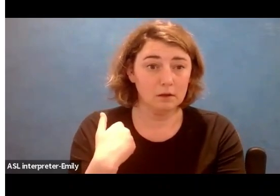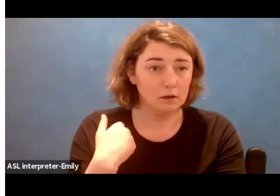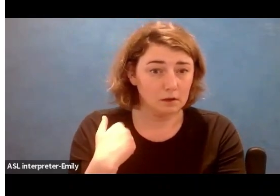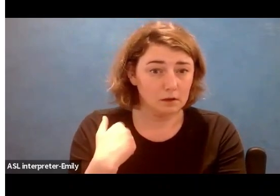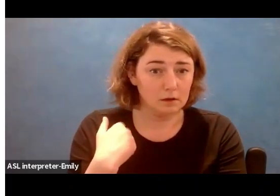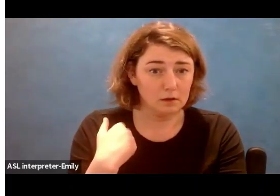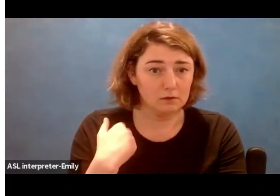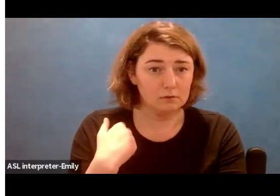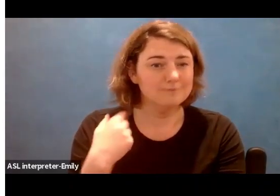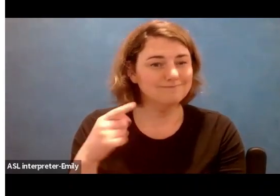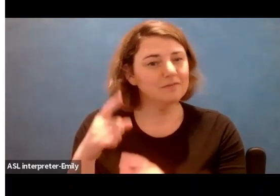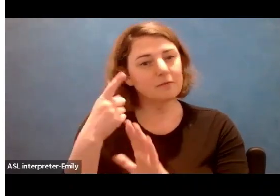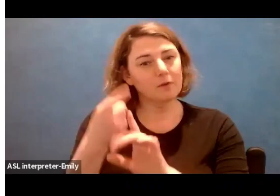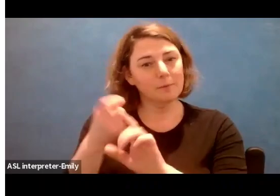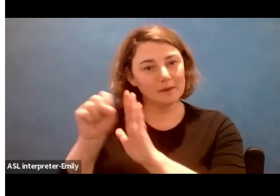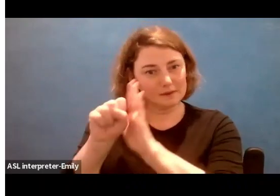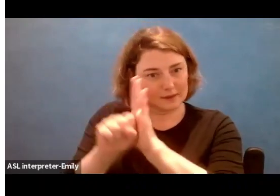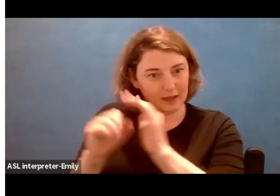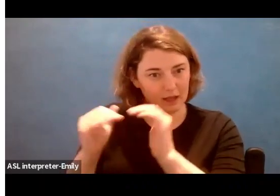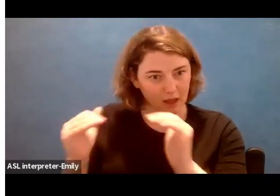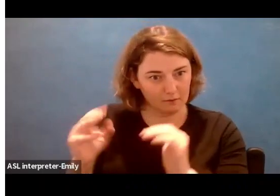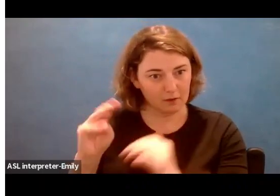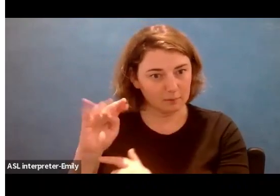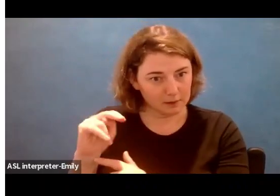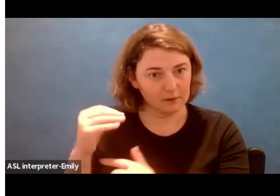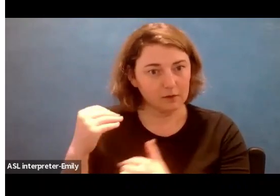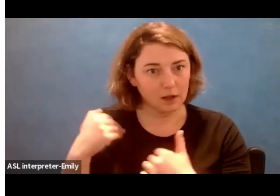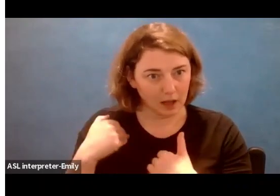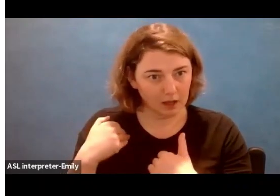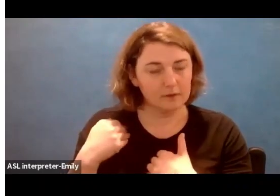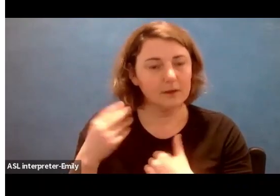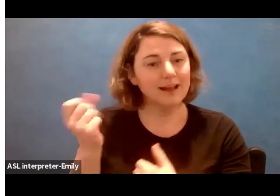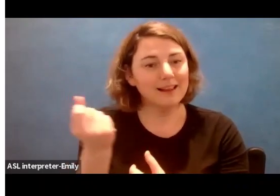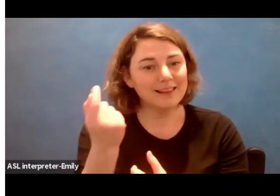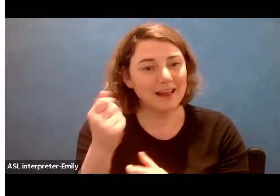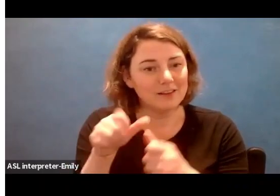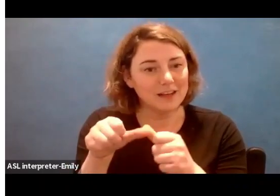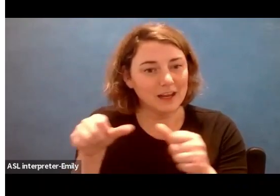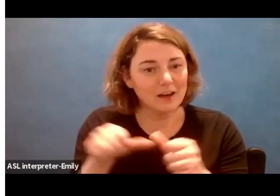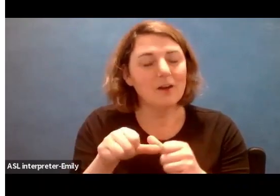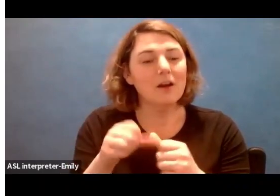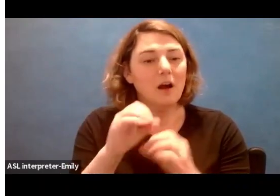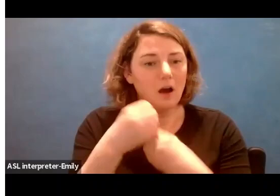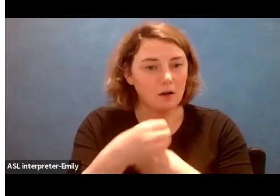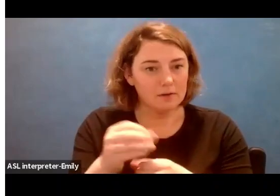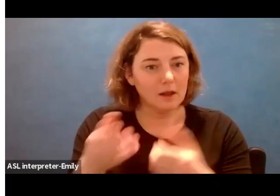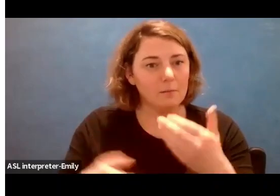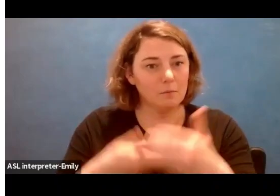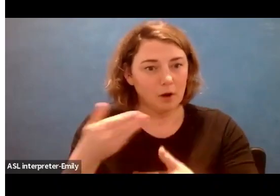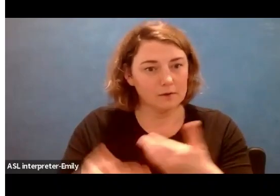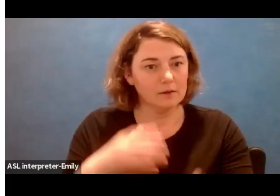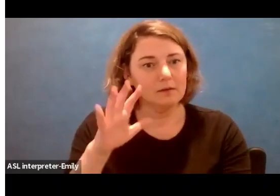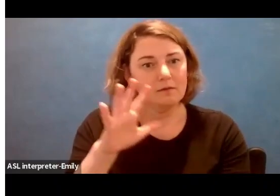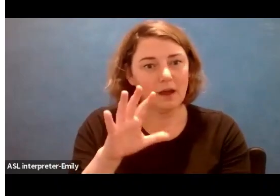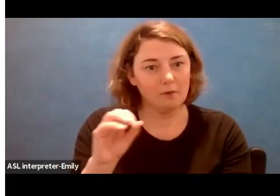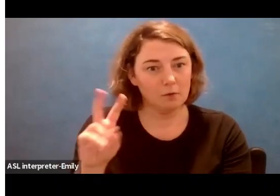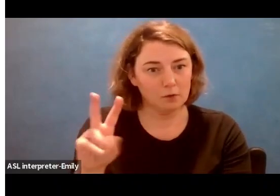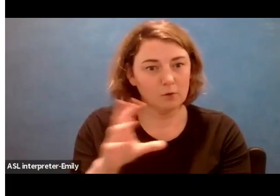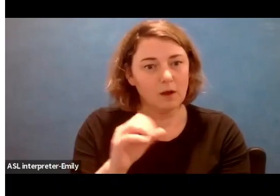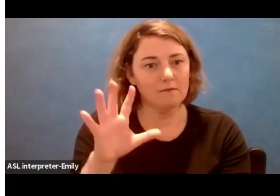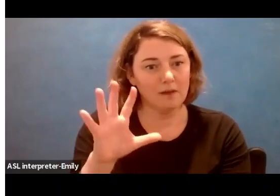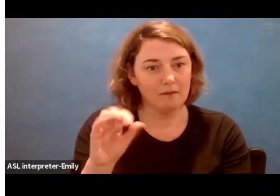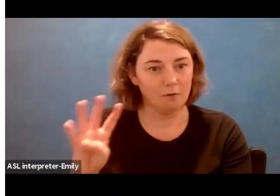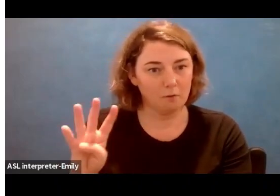all at a state level. Minnesota has 11 area offices that process 502 direct and 504